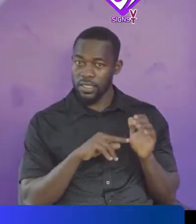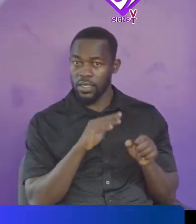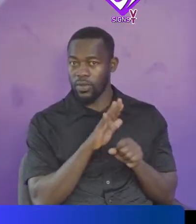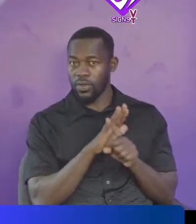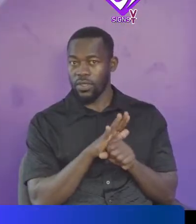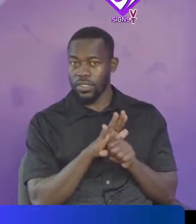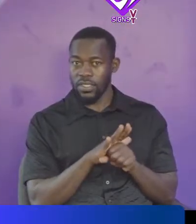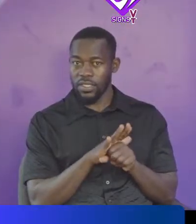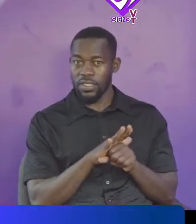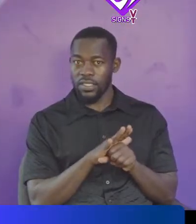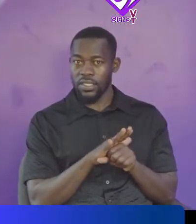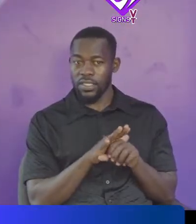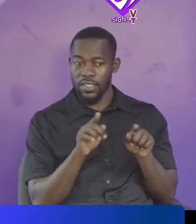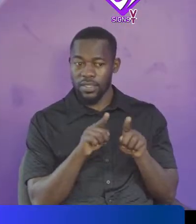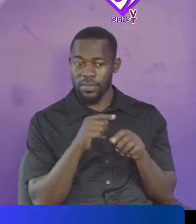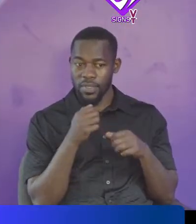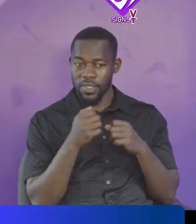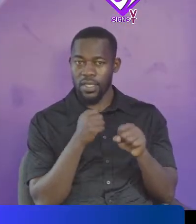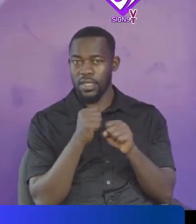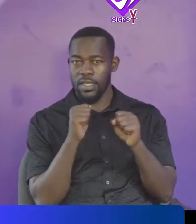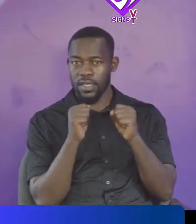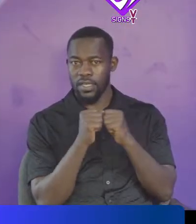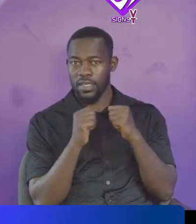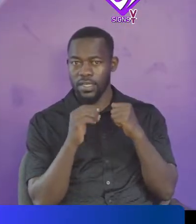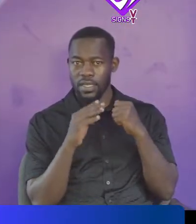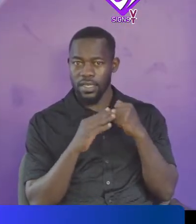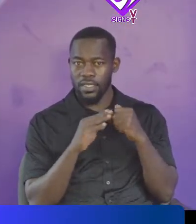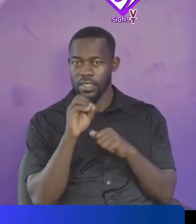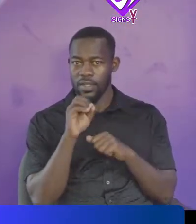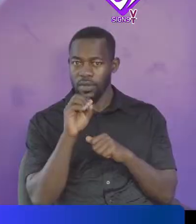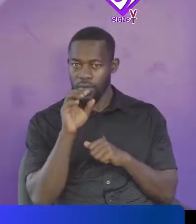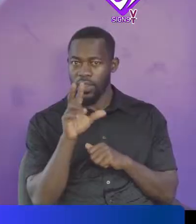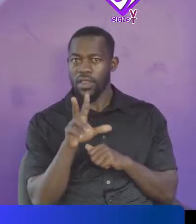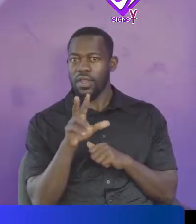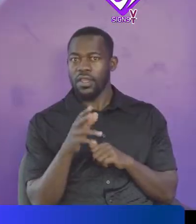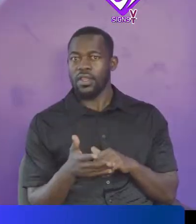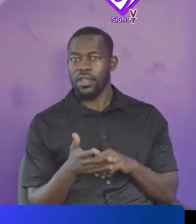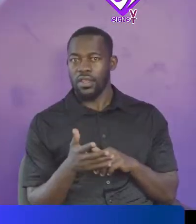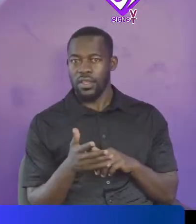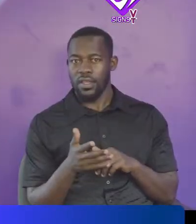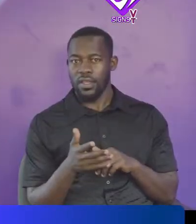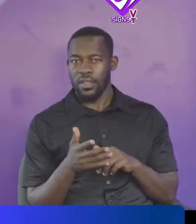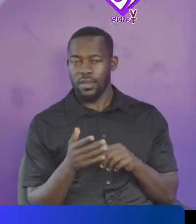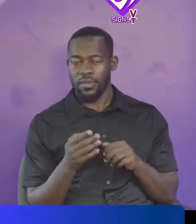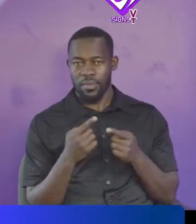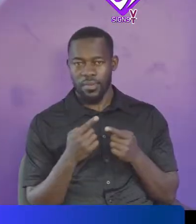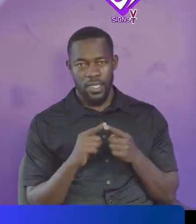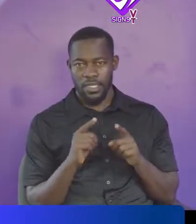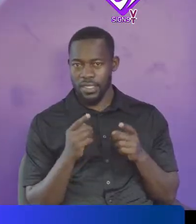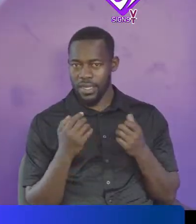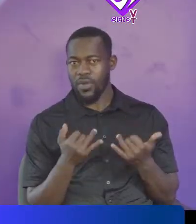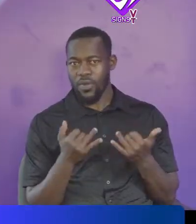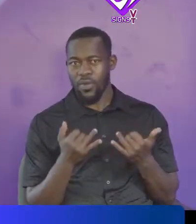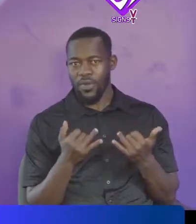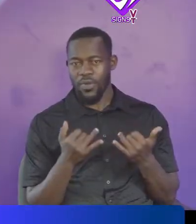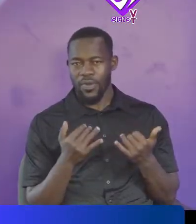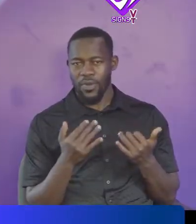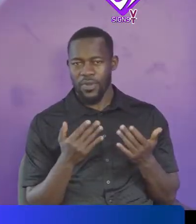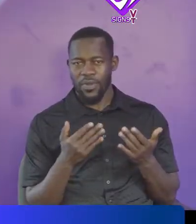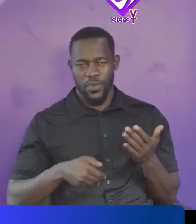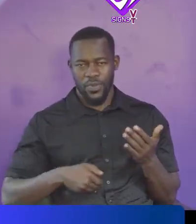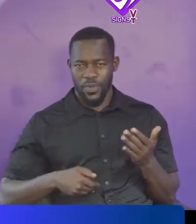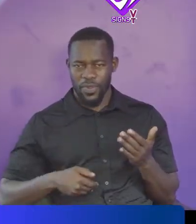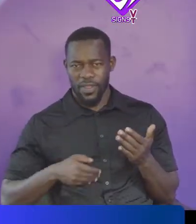1903? 1903, you know, this generation, kwanza sisi watu wa Gen Z, millennial, tunajionanga sisi ndio tuko advanced